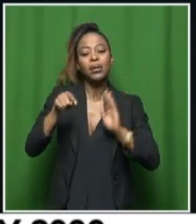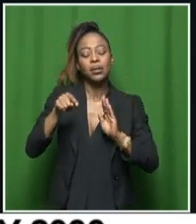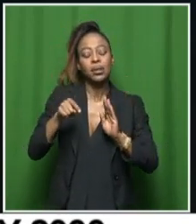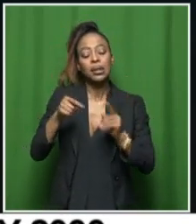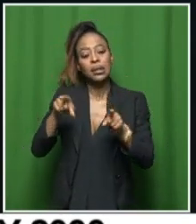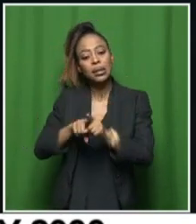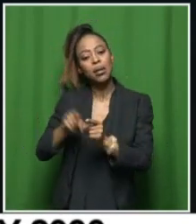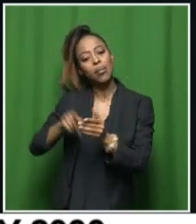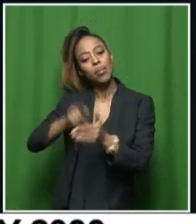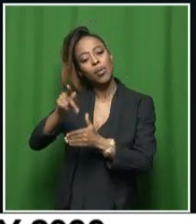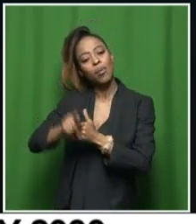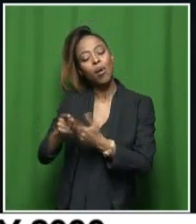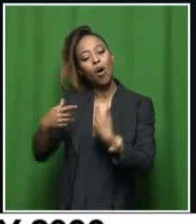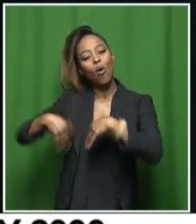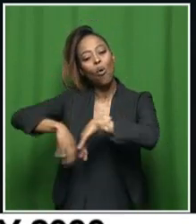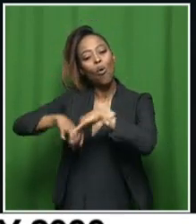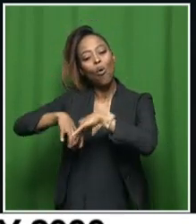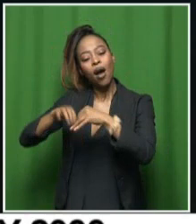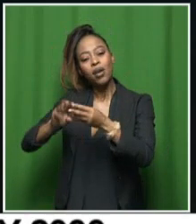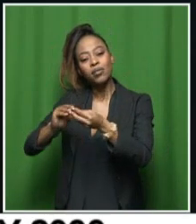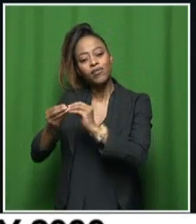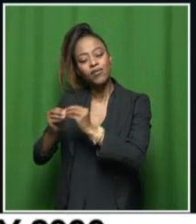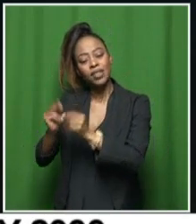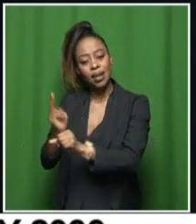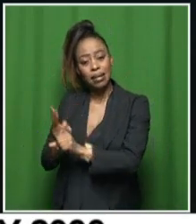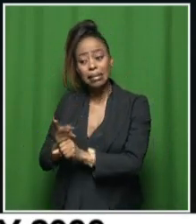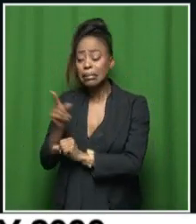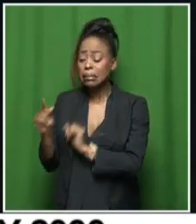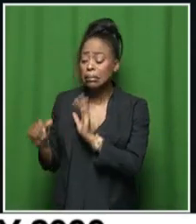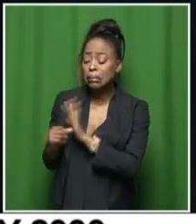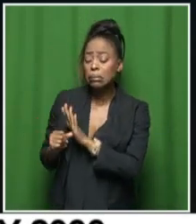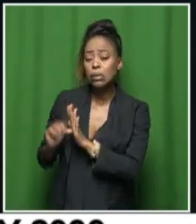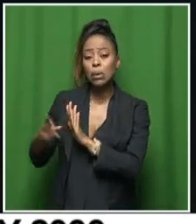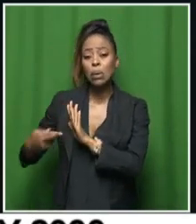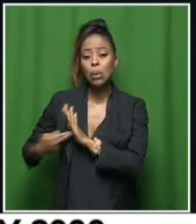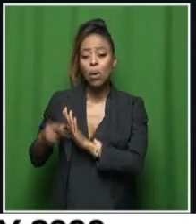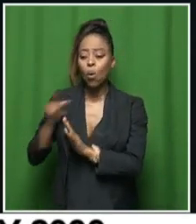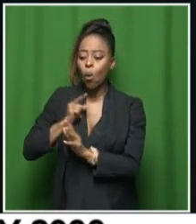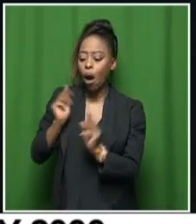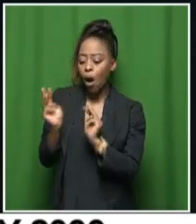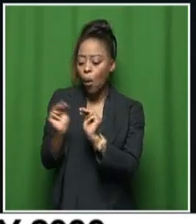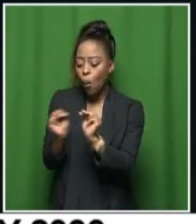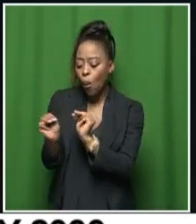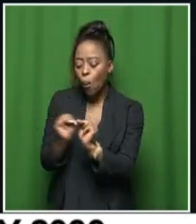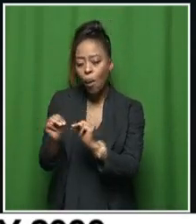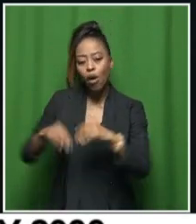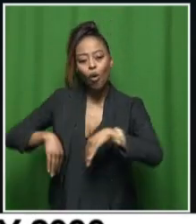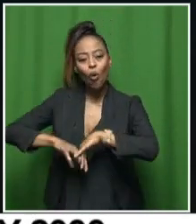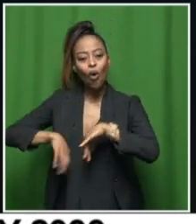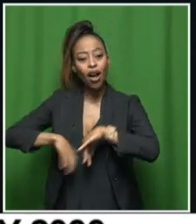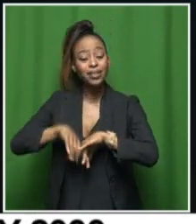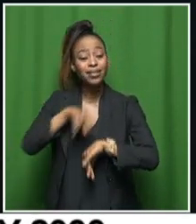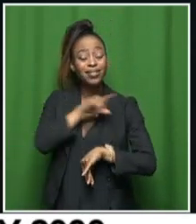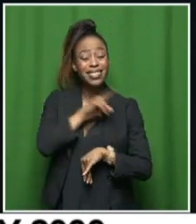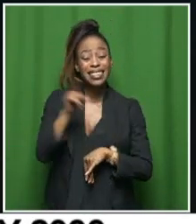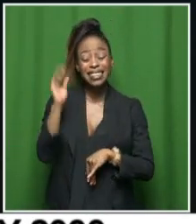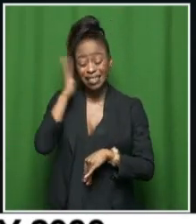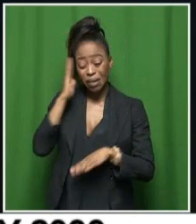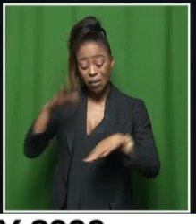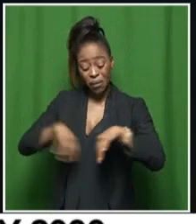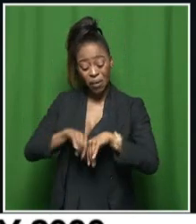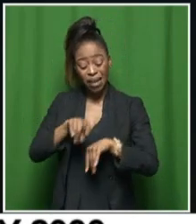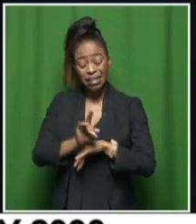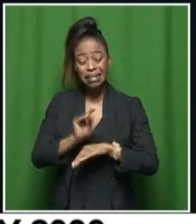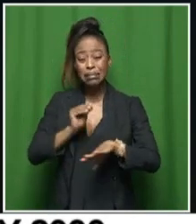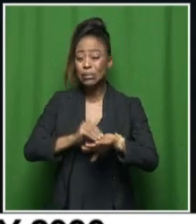with waste reclaimers who play an incredibly important role in terms of waste management. And we all know that waste is a